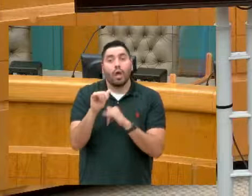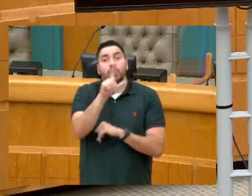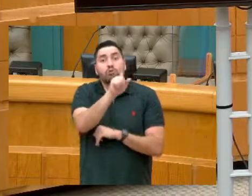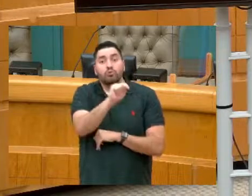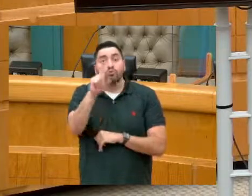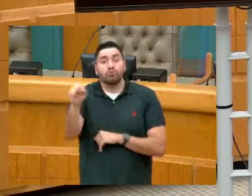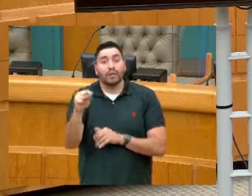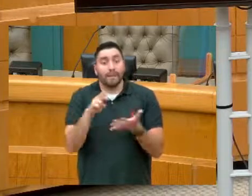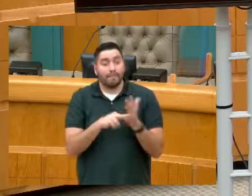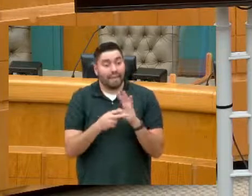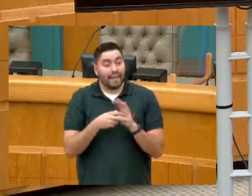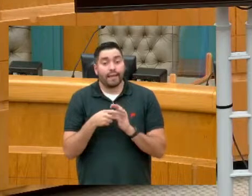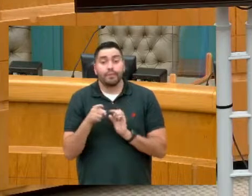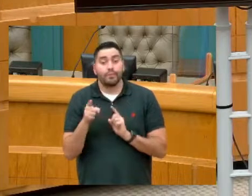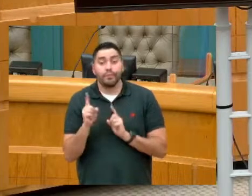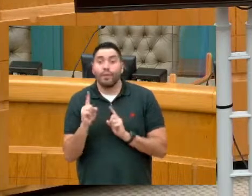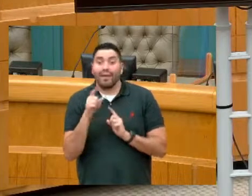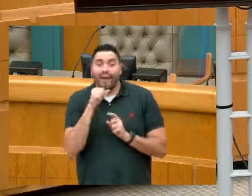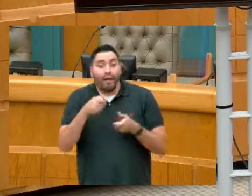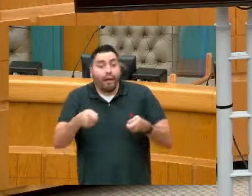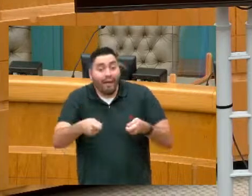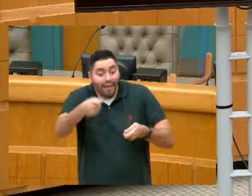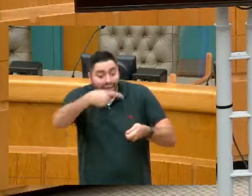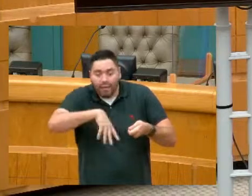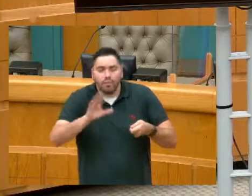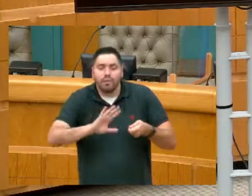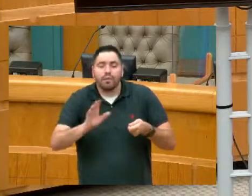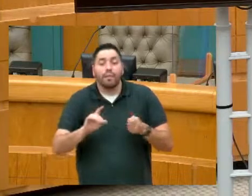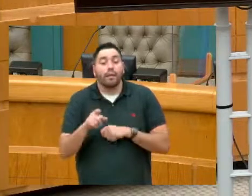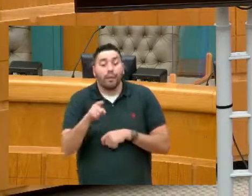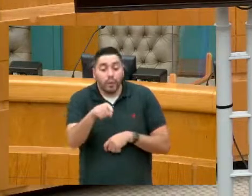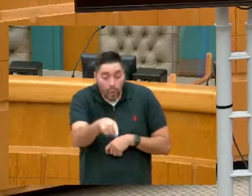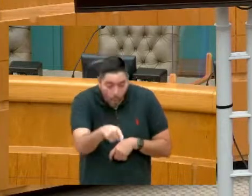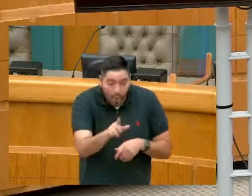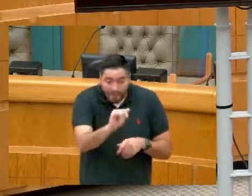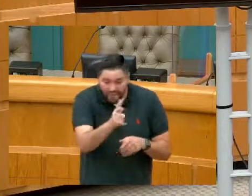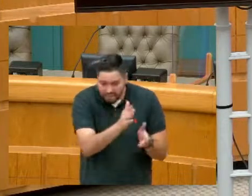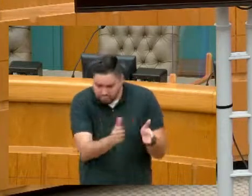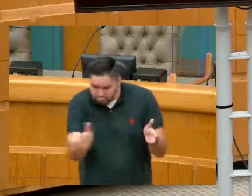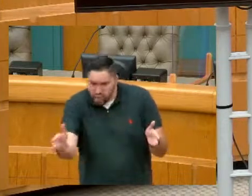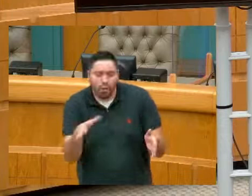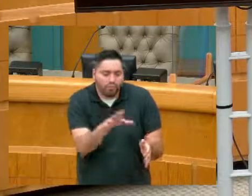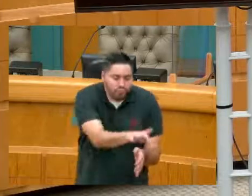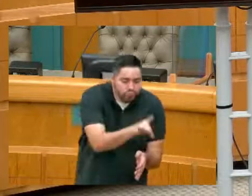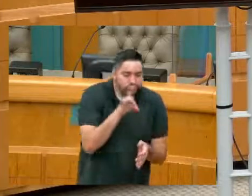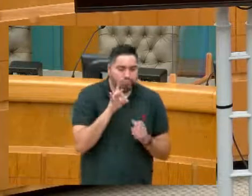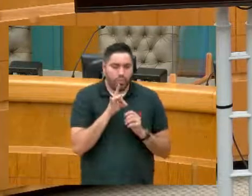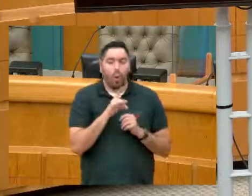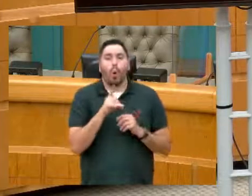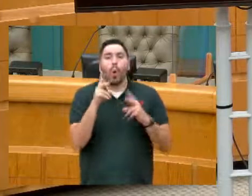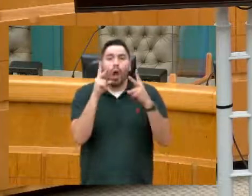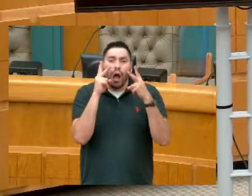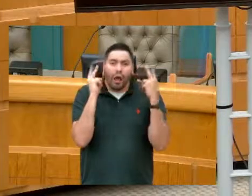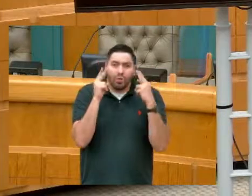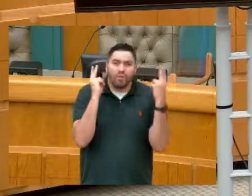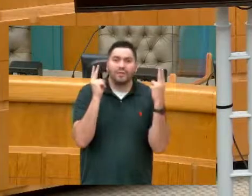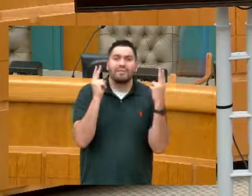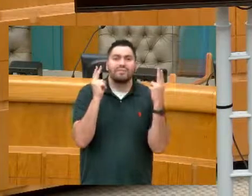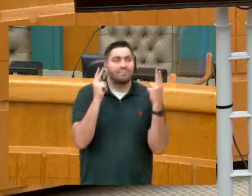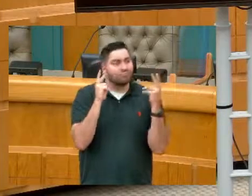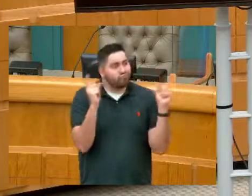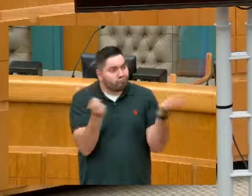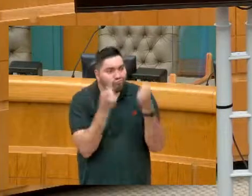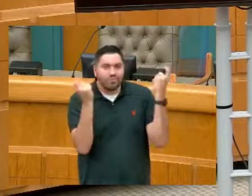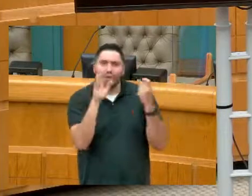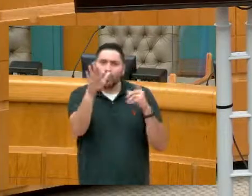decorating pumpkins with your family members or a Halloween night. The moderate risk